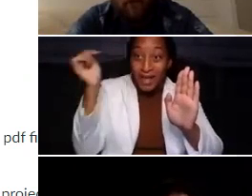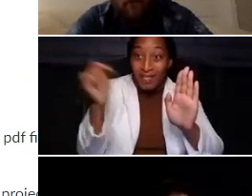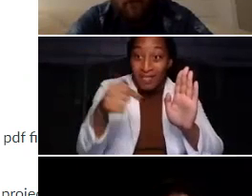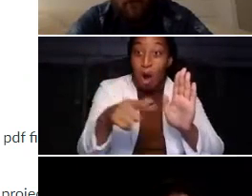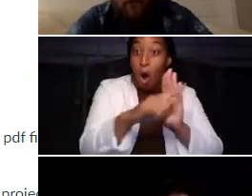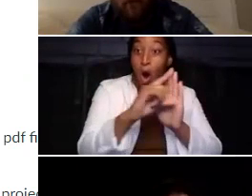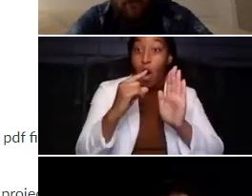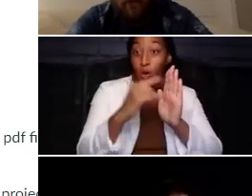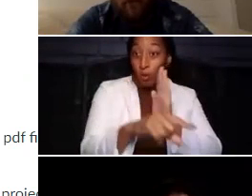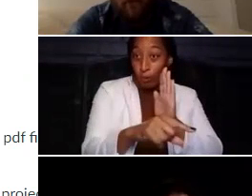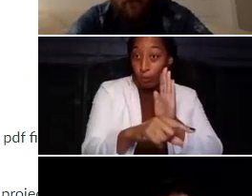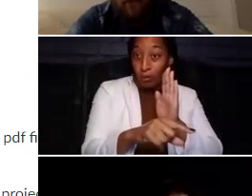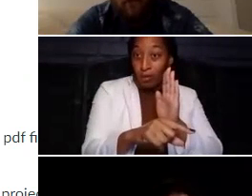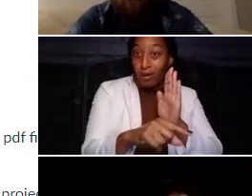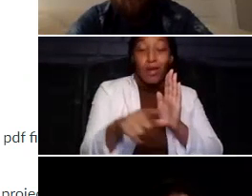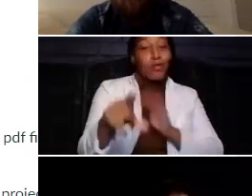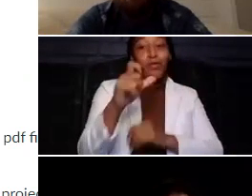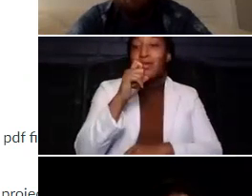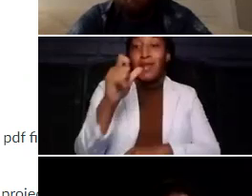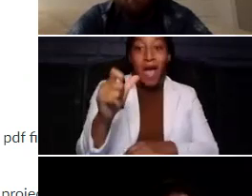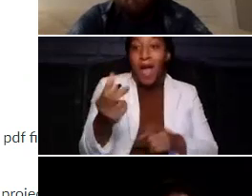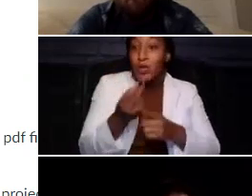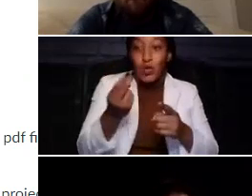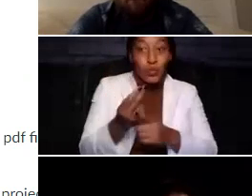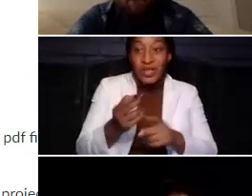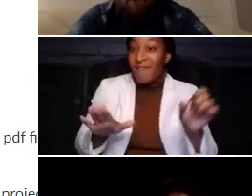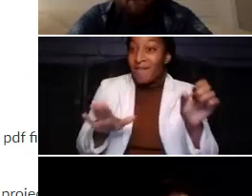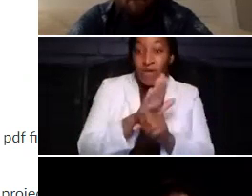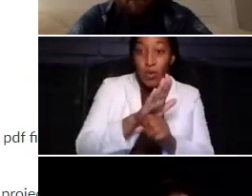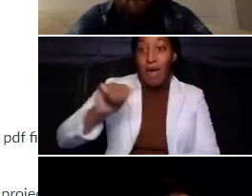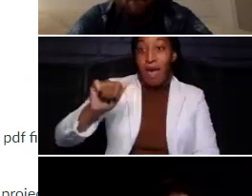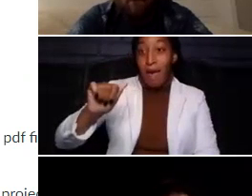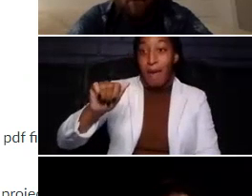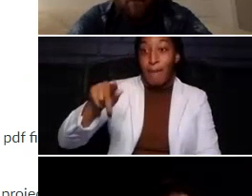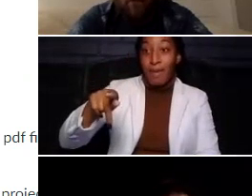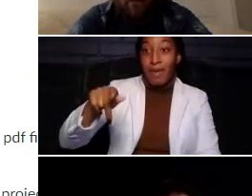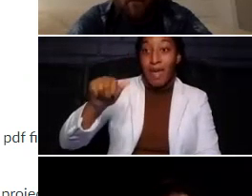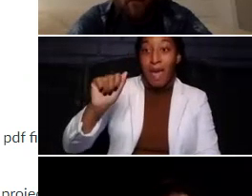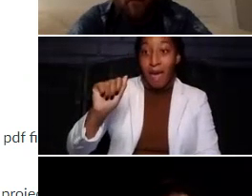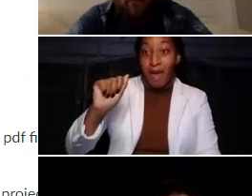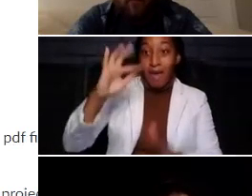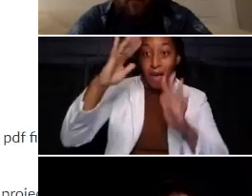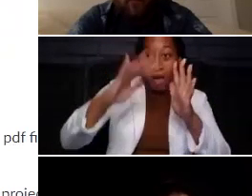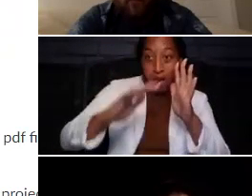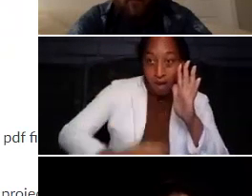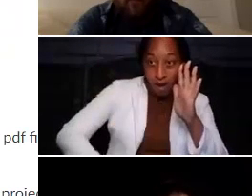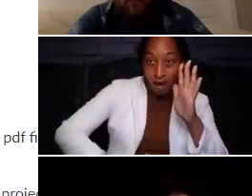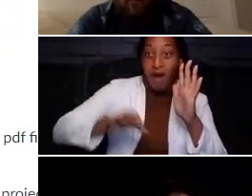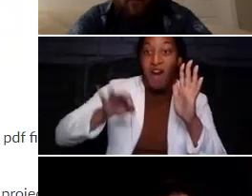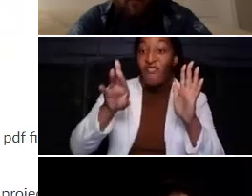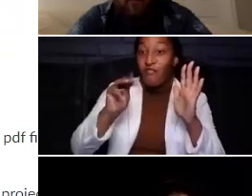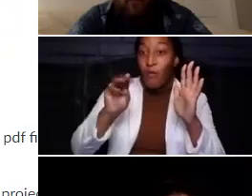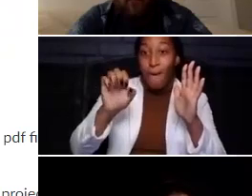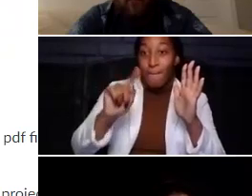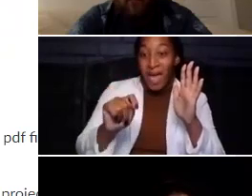but you're not using all of APA format. Your margins have to be 1 inch all around, and you have